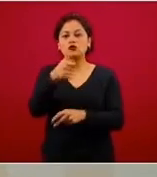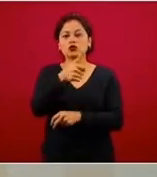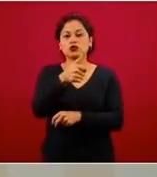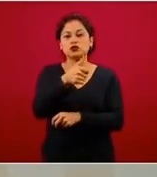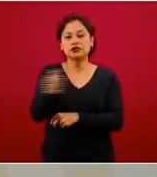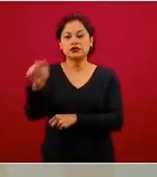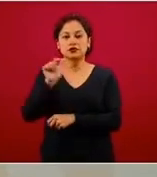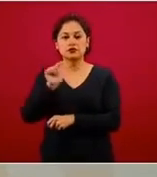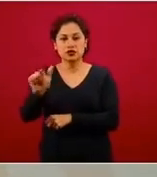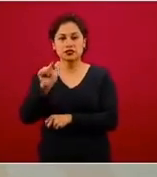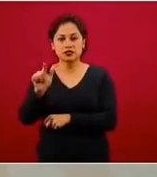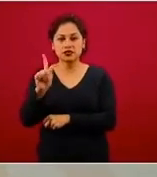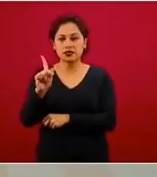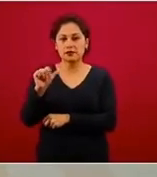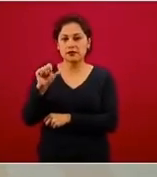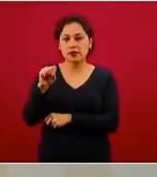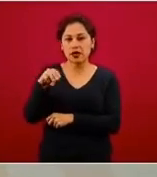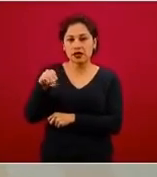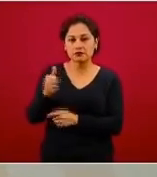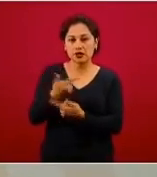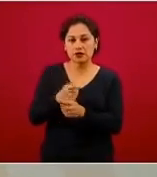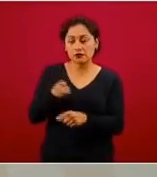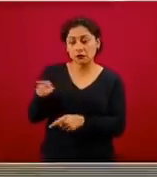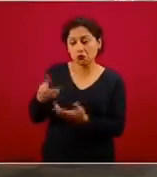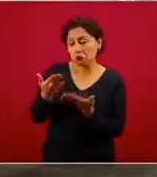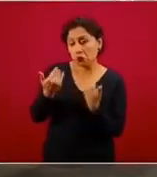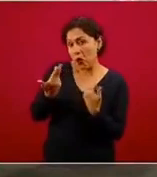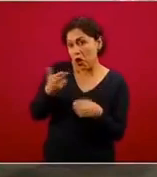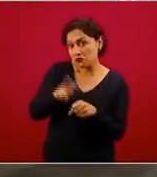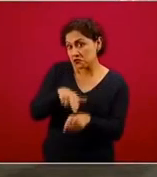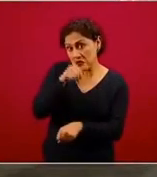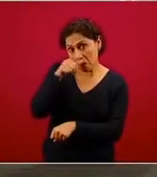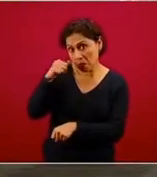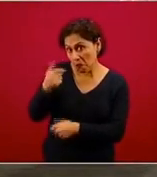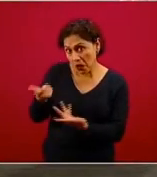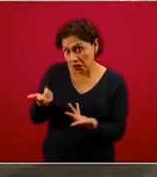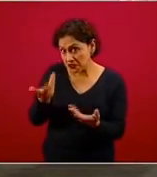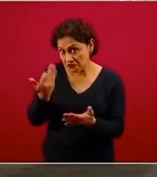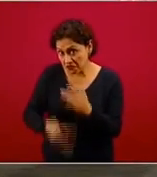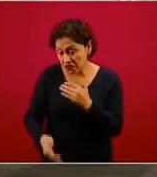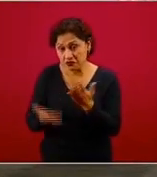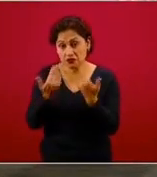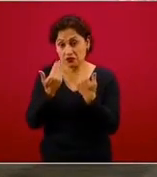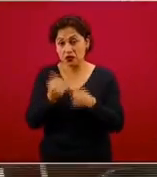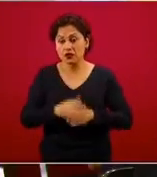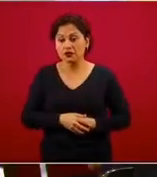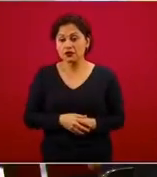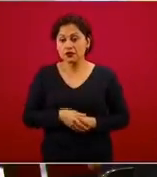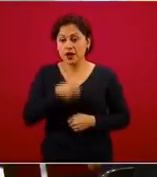and 617 of free plasma. So there is no shortage in Hospital Juarez.